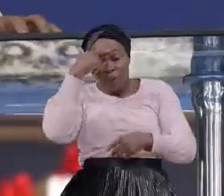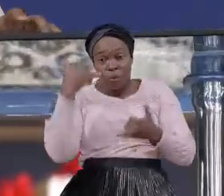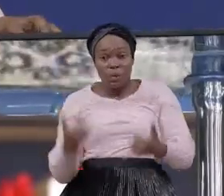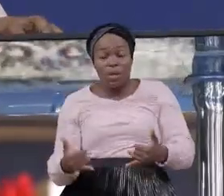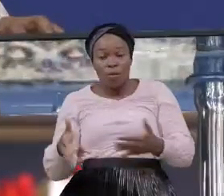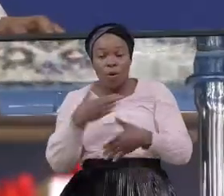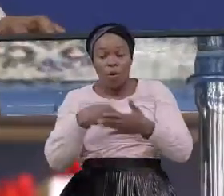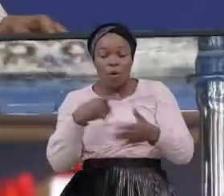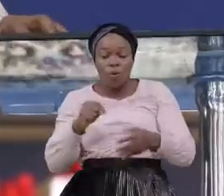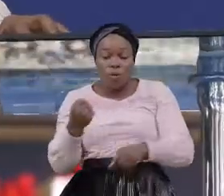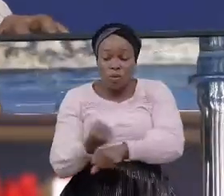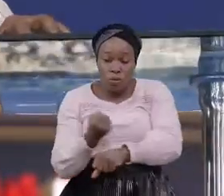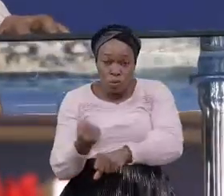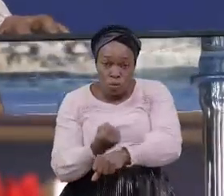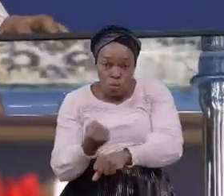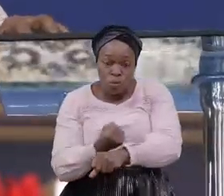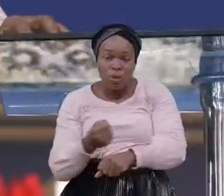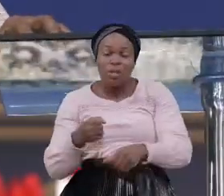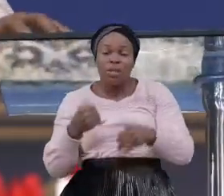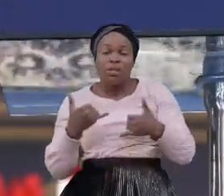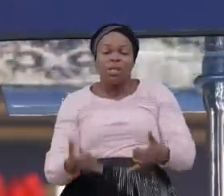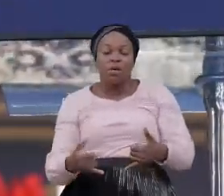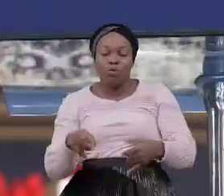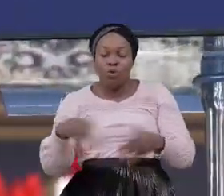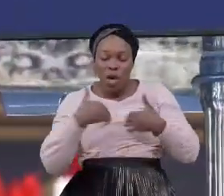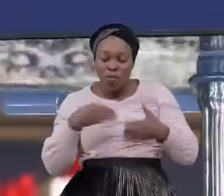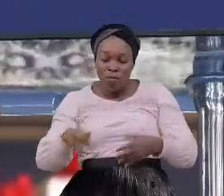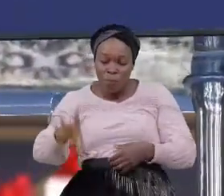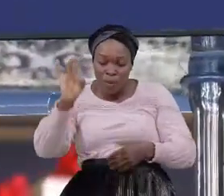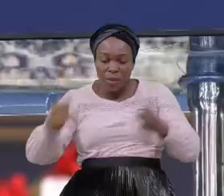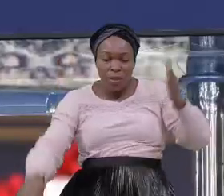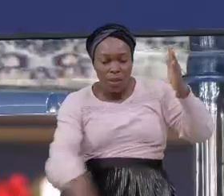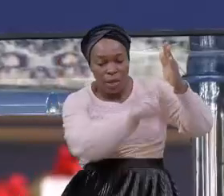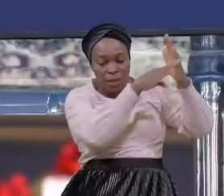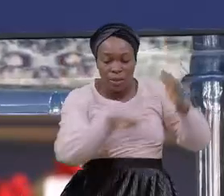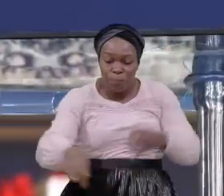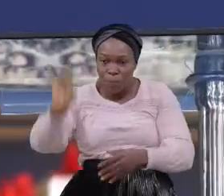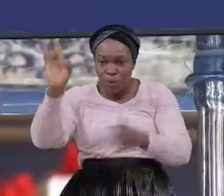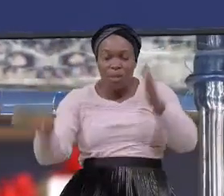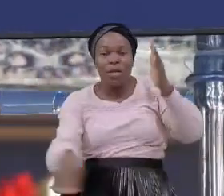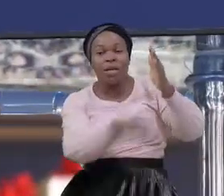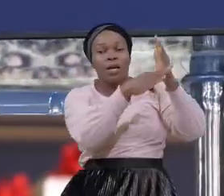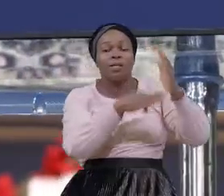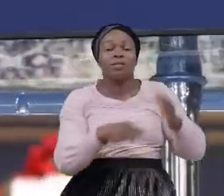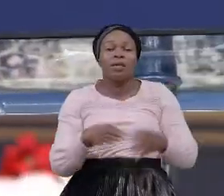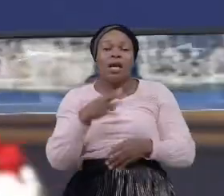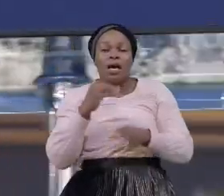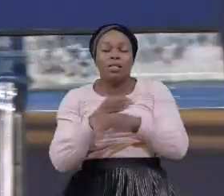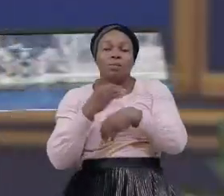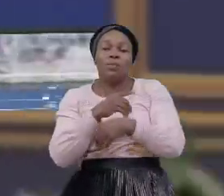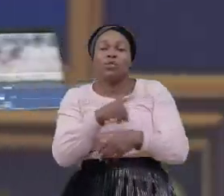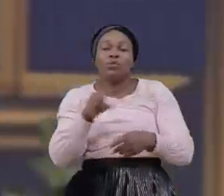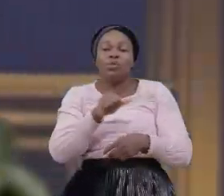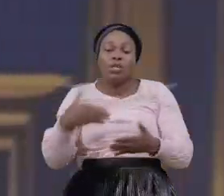those stones in your life, you have cast them up. It says, make you a new heart. And then it says,